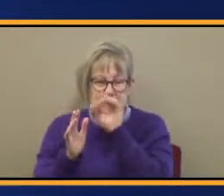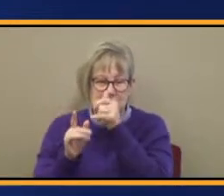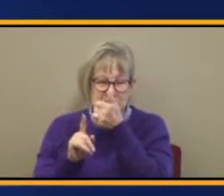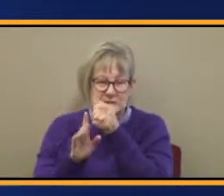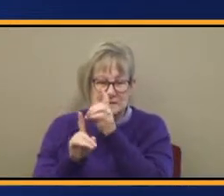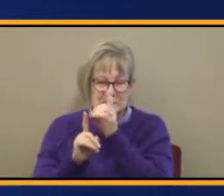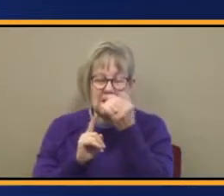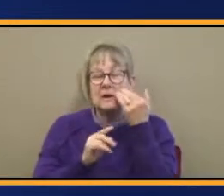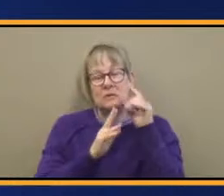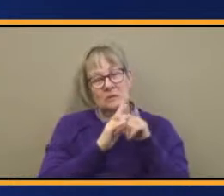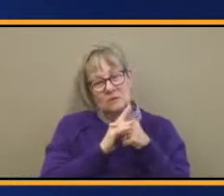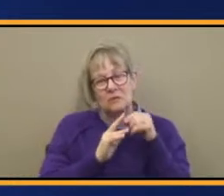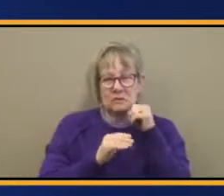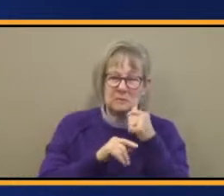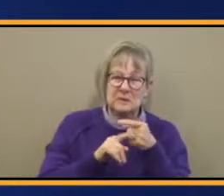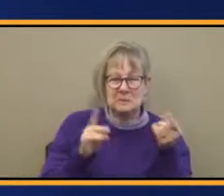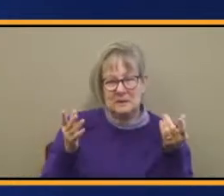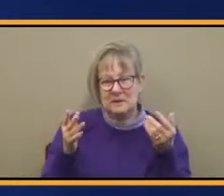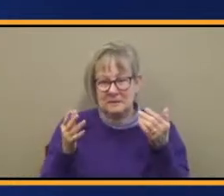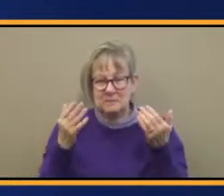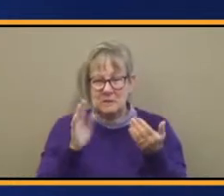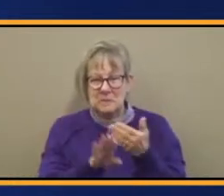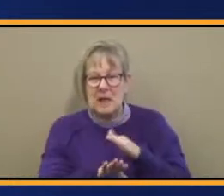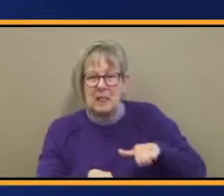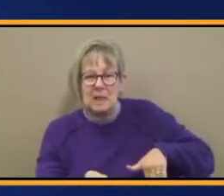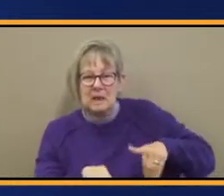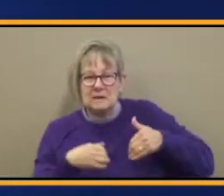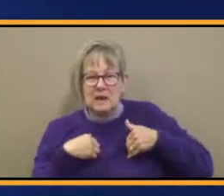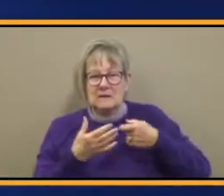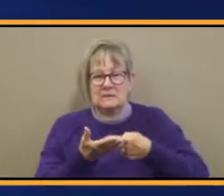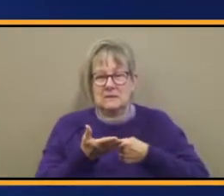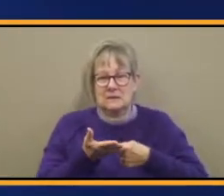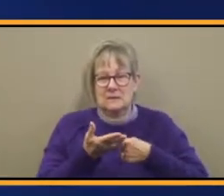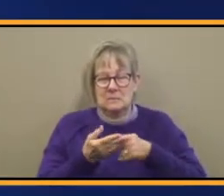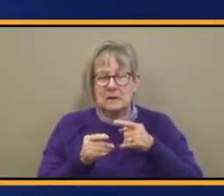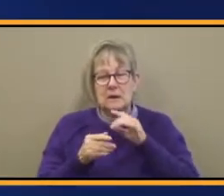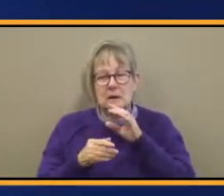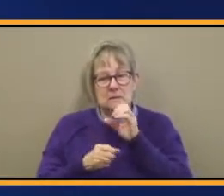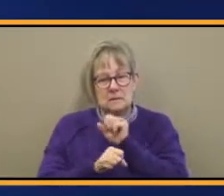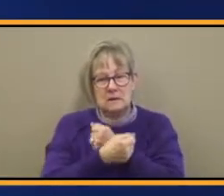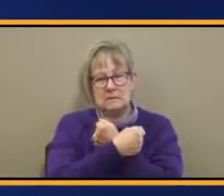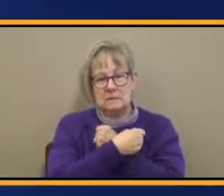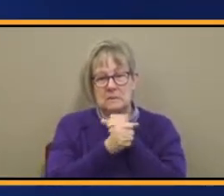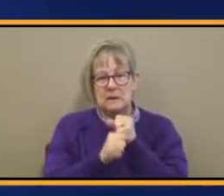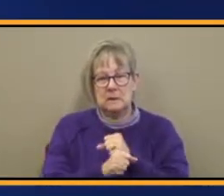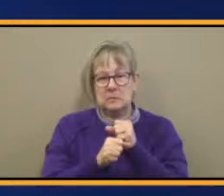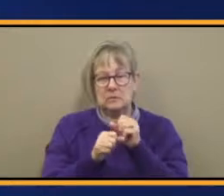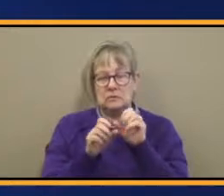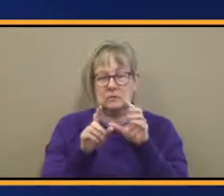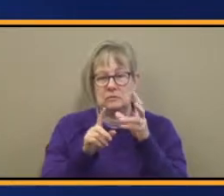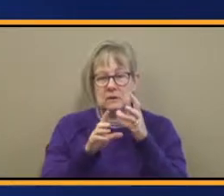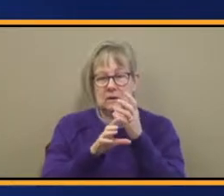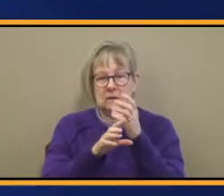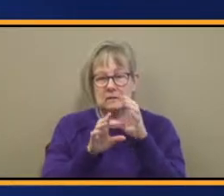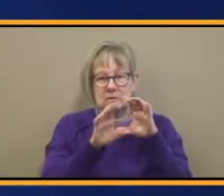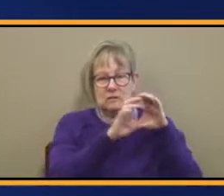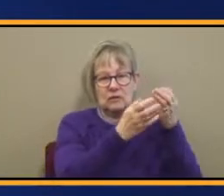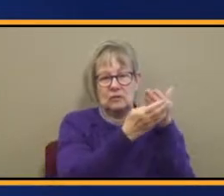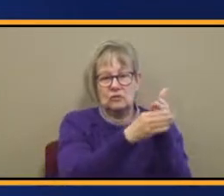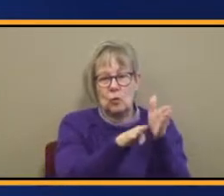minute here. But we have had conversations with Ms. Cody, and I'd love to be able to capture specifically district by district what people are asking for.